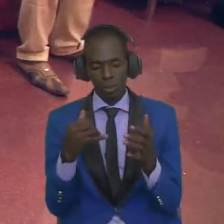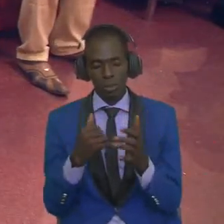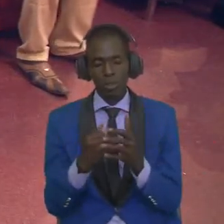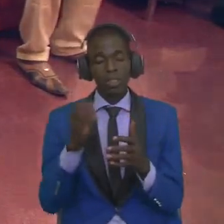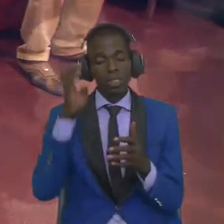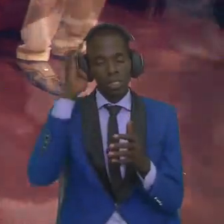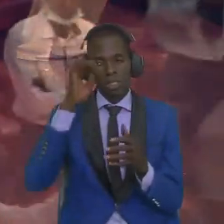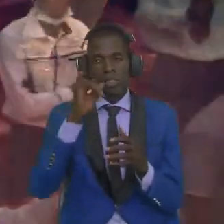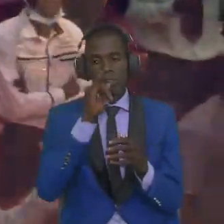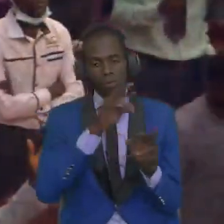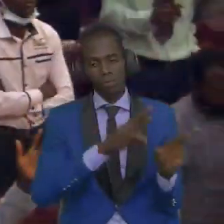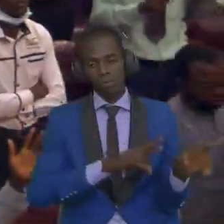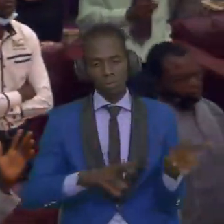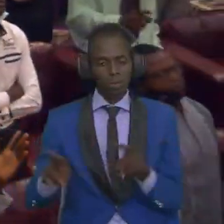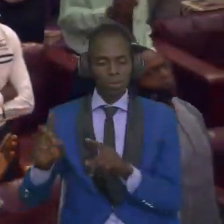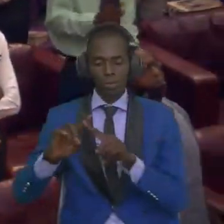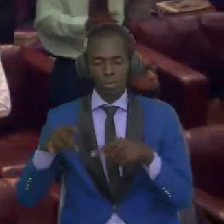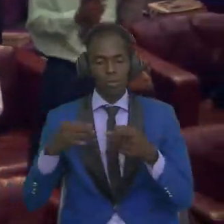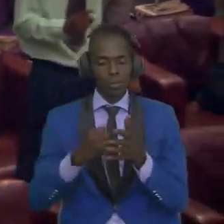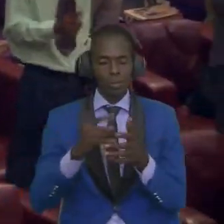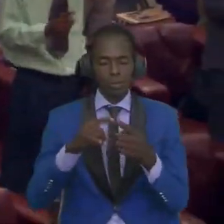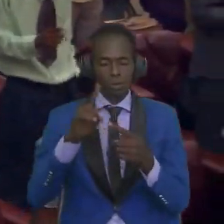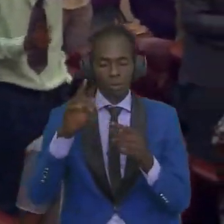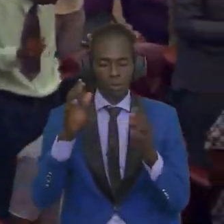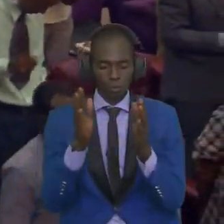Let that transform your life.